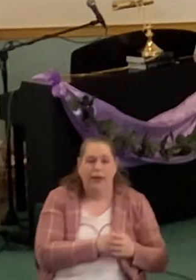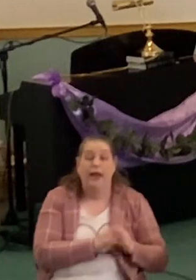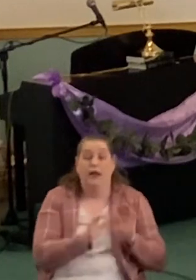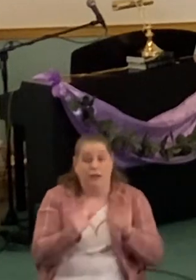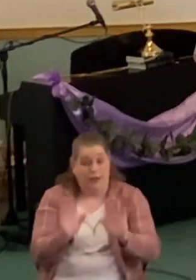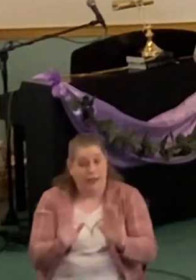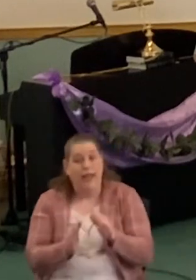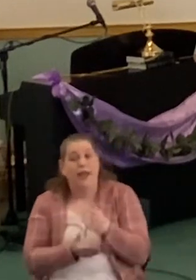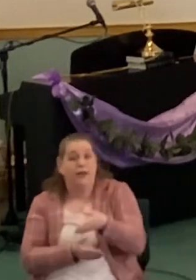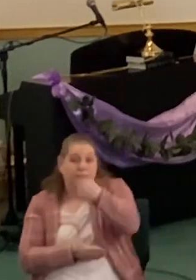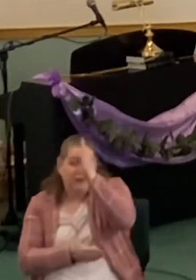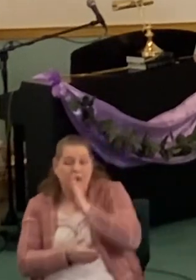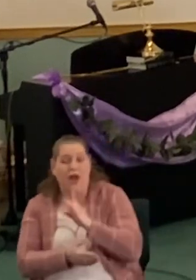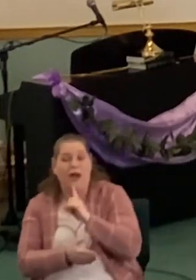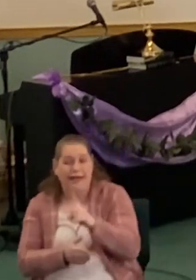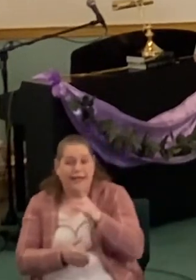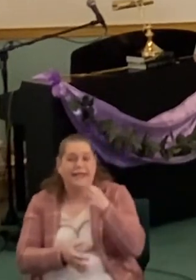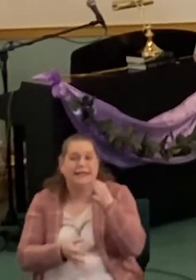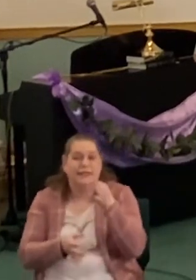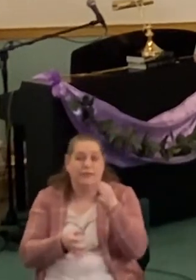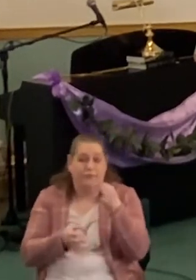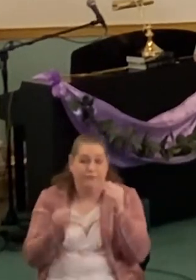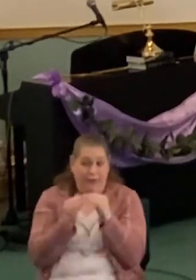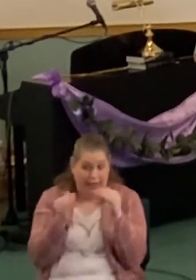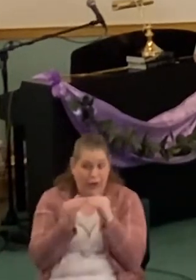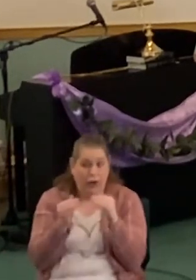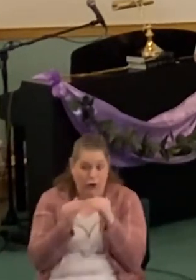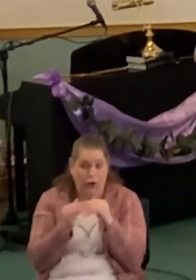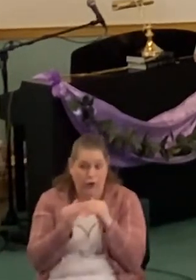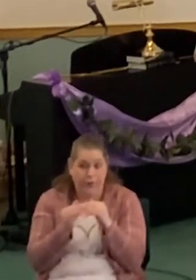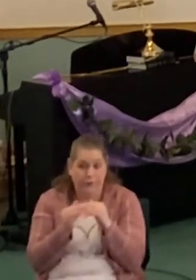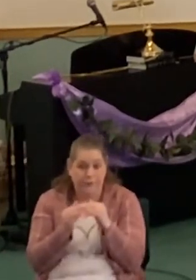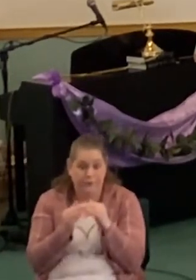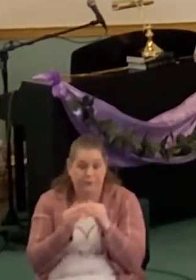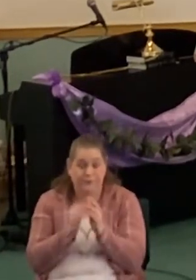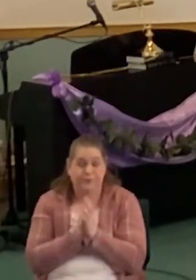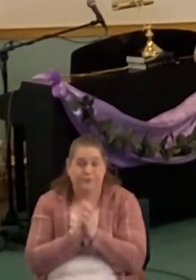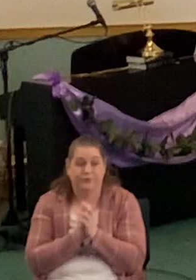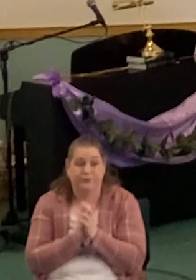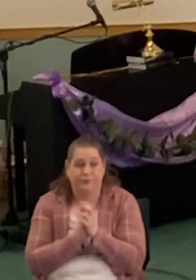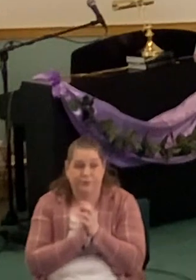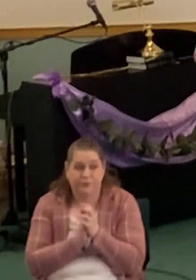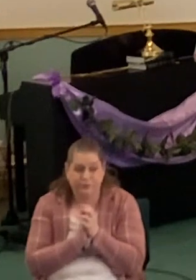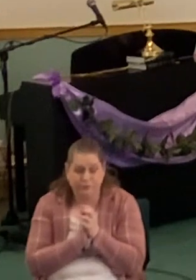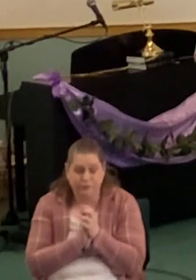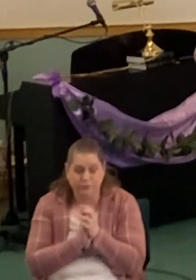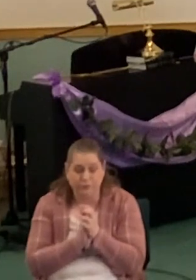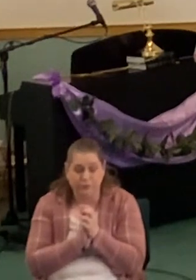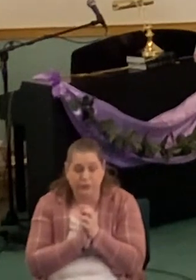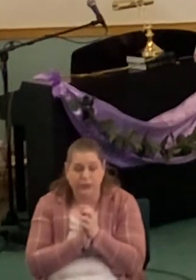just and how he deals with Israel in a specific way. See, God had a